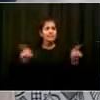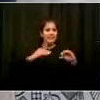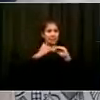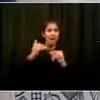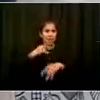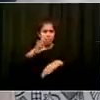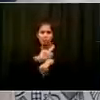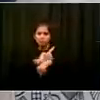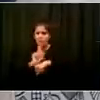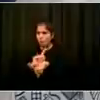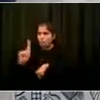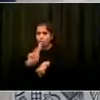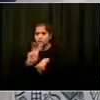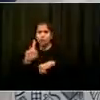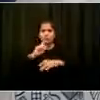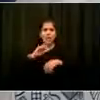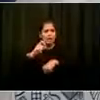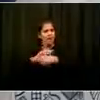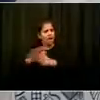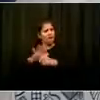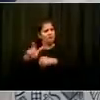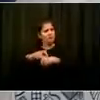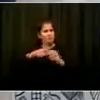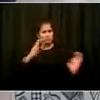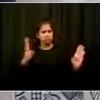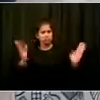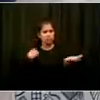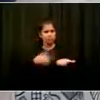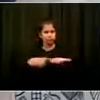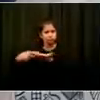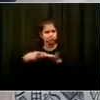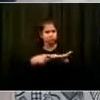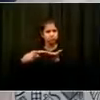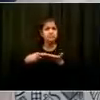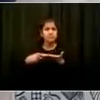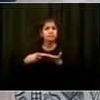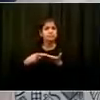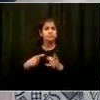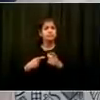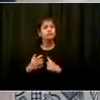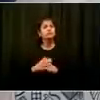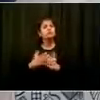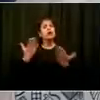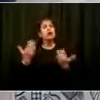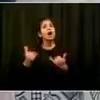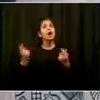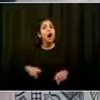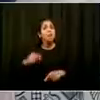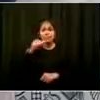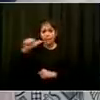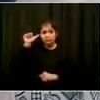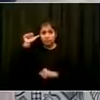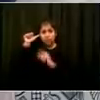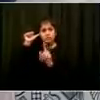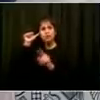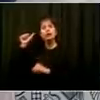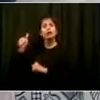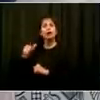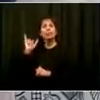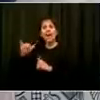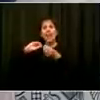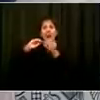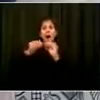again, one, we had the irony of the number landing exactly on the razor's edge at 3.00,